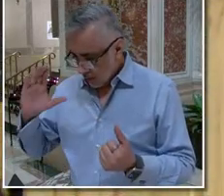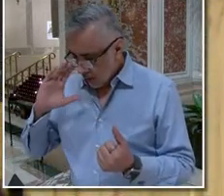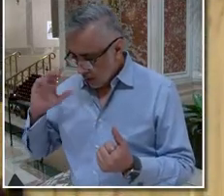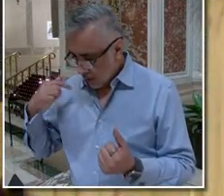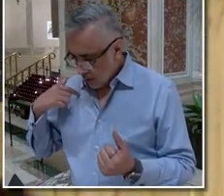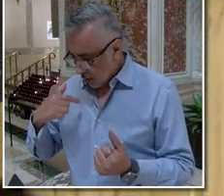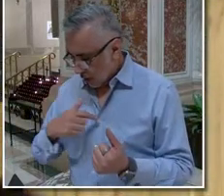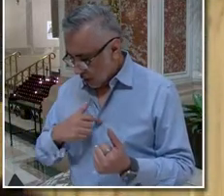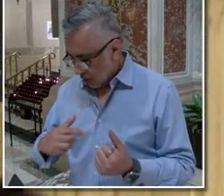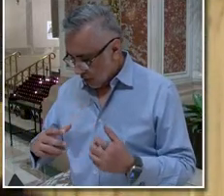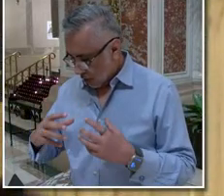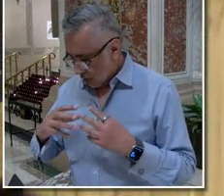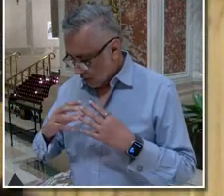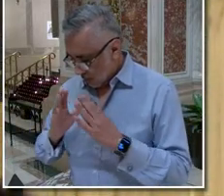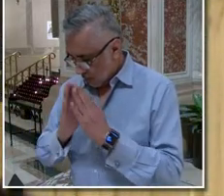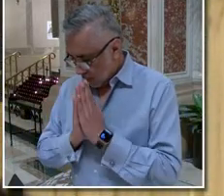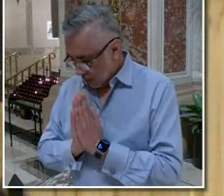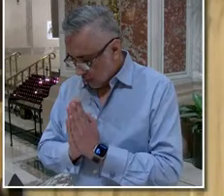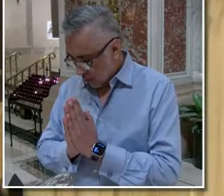Christe,